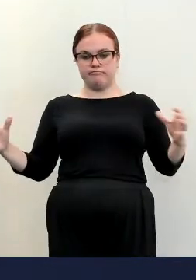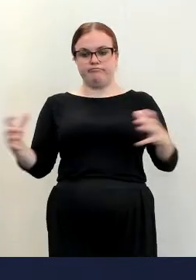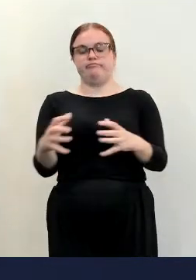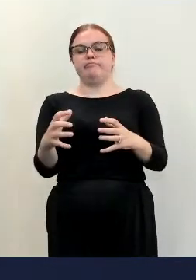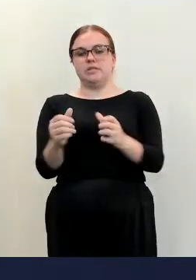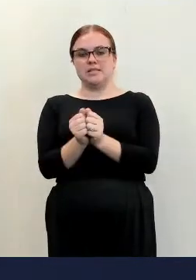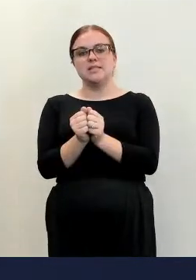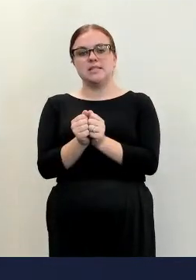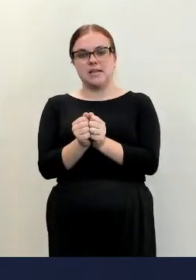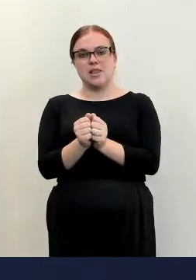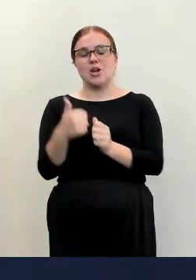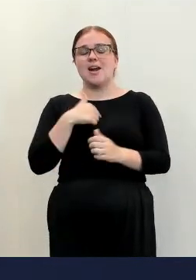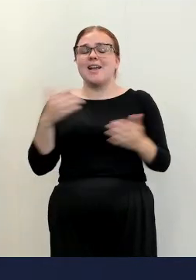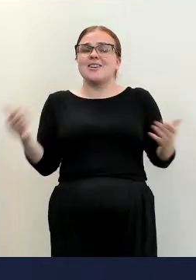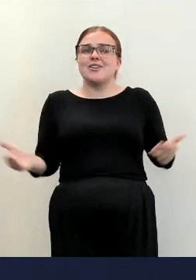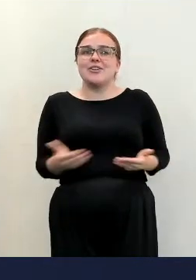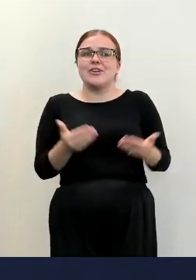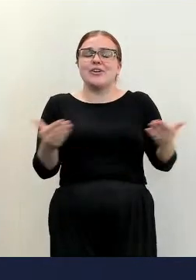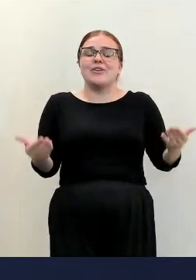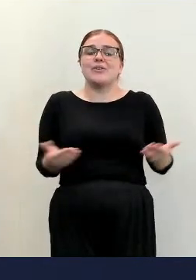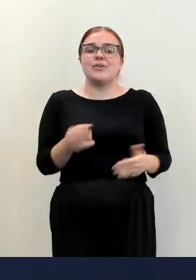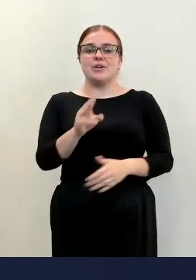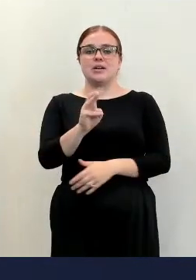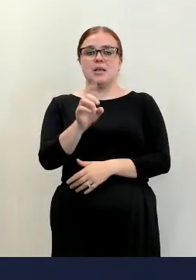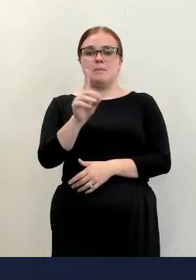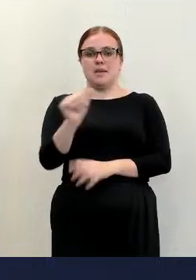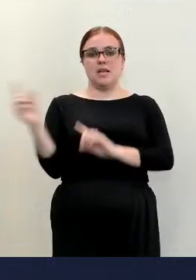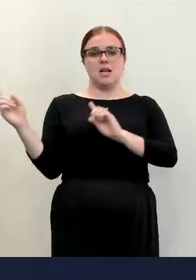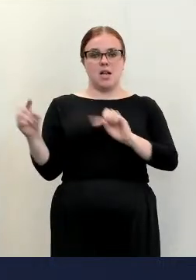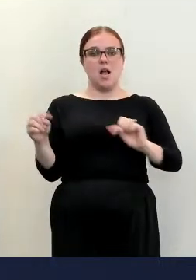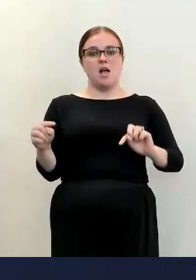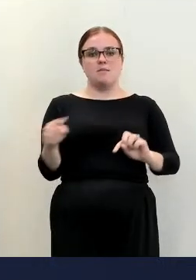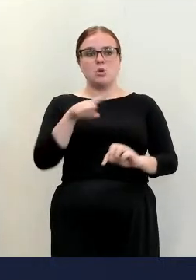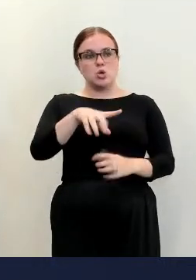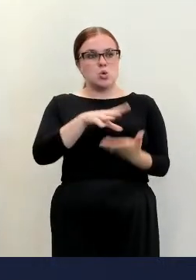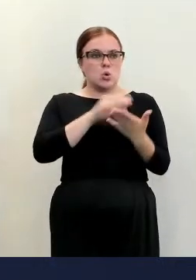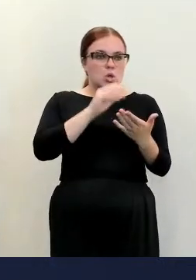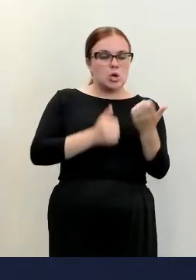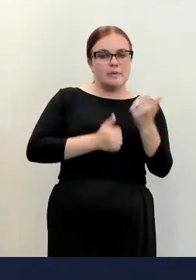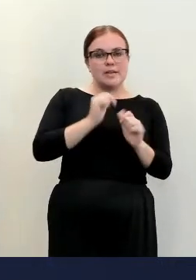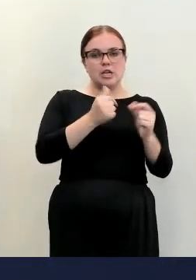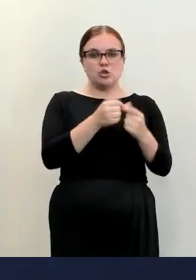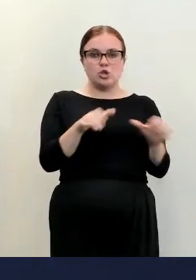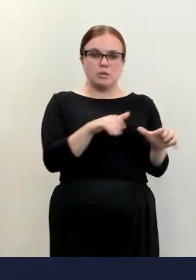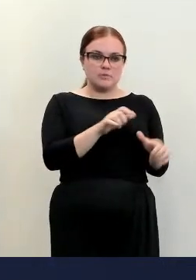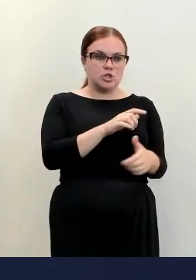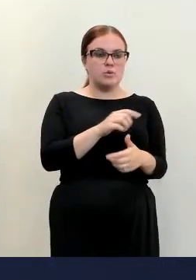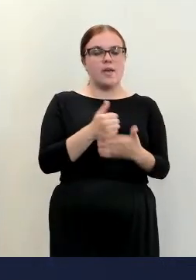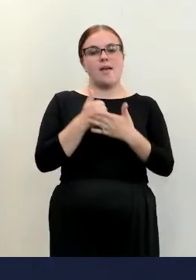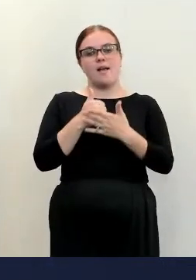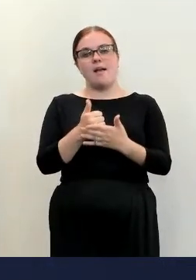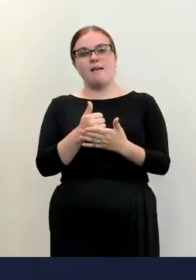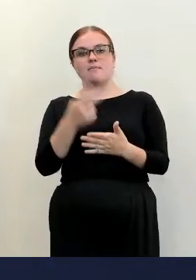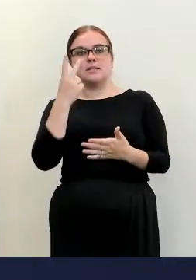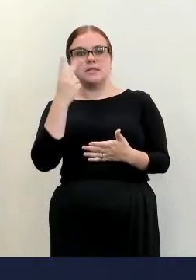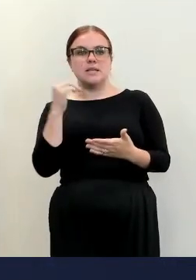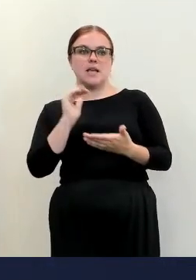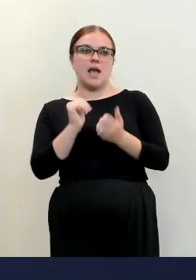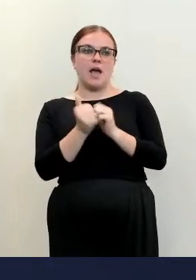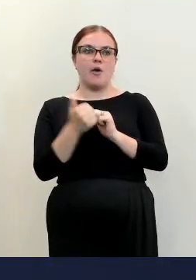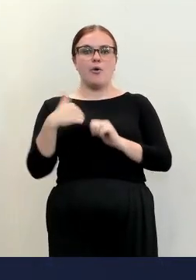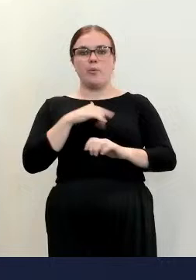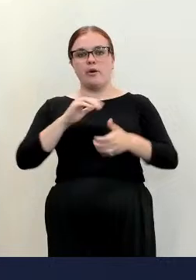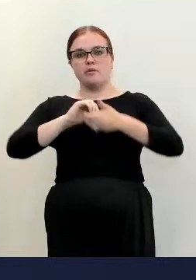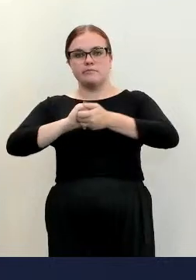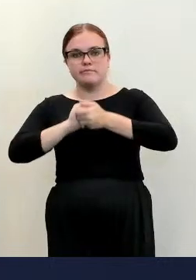and I really encourage the media to attend. As the county executive said, you learn what each of the work groups are doing, how productive we are, how we're